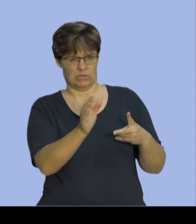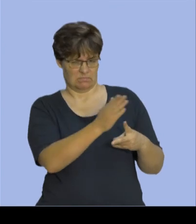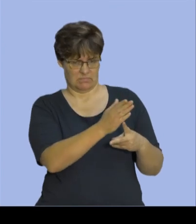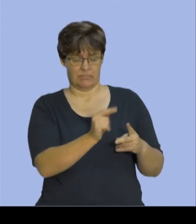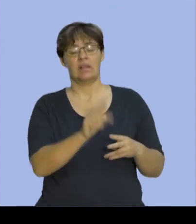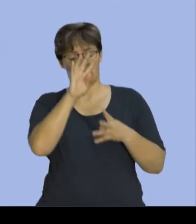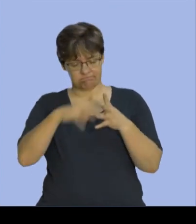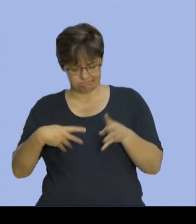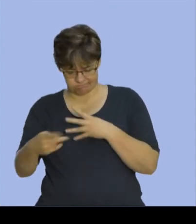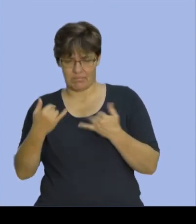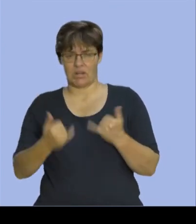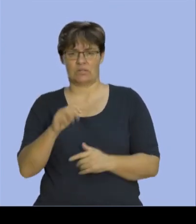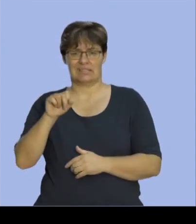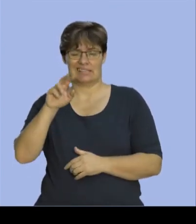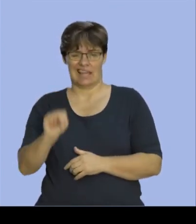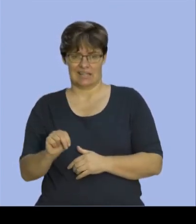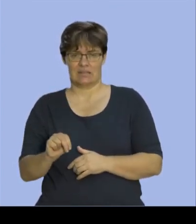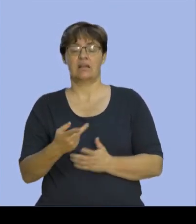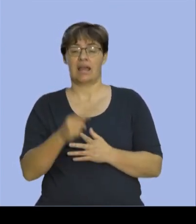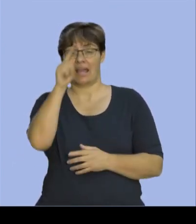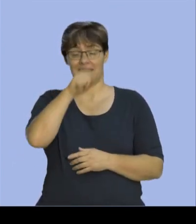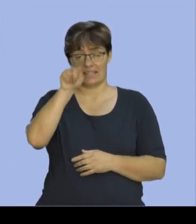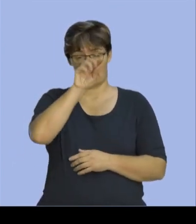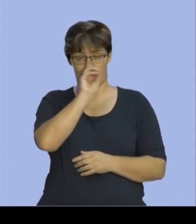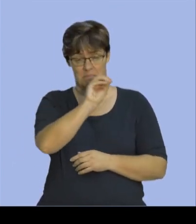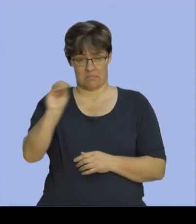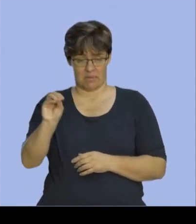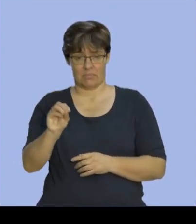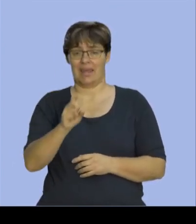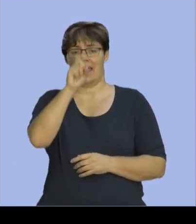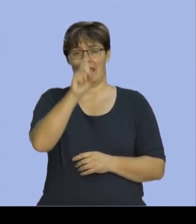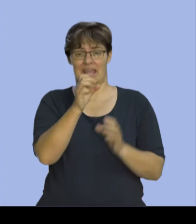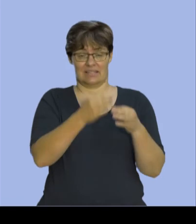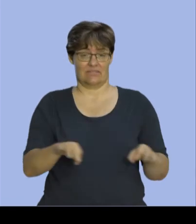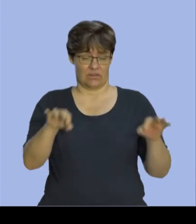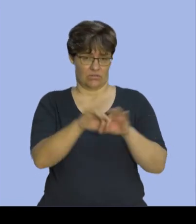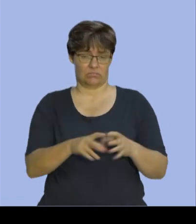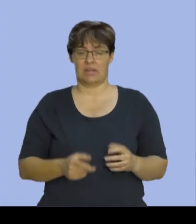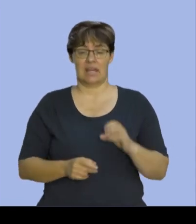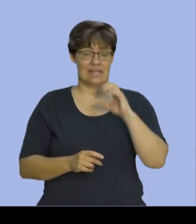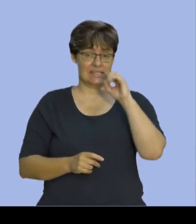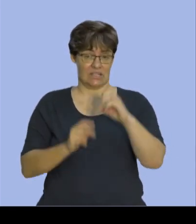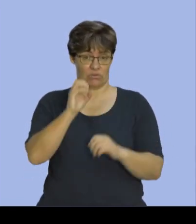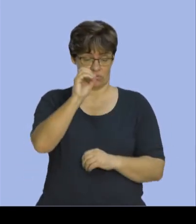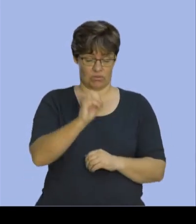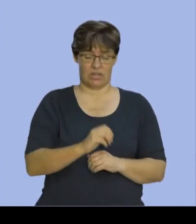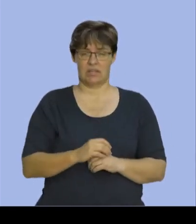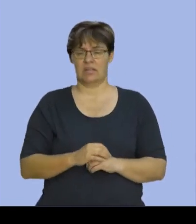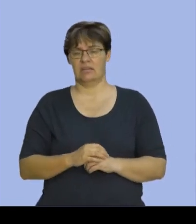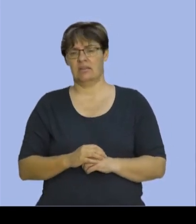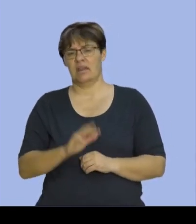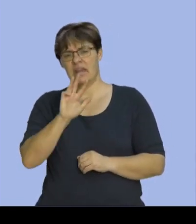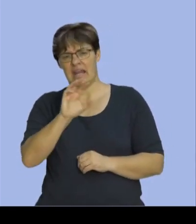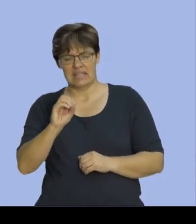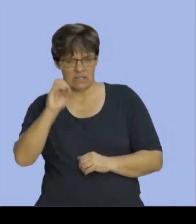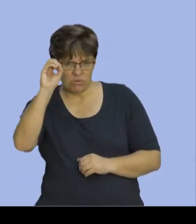plot the values of theta, which are our x values. So it's 0 degrees. Just for variety,